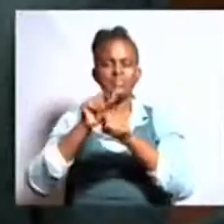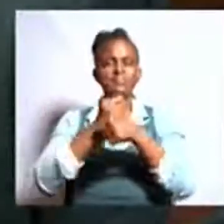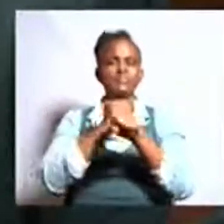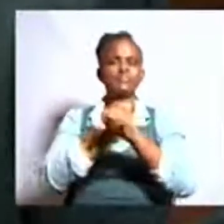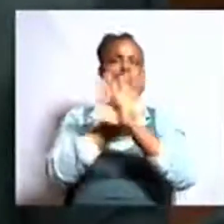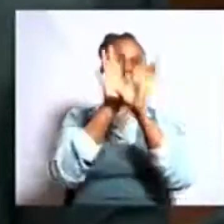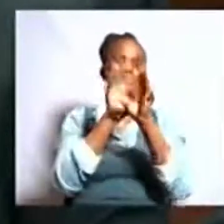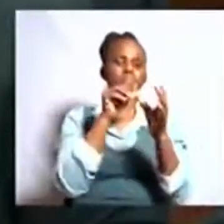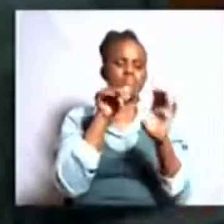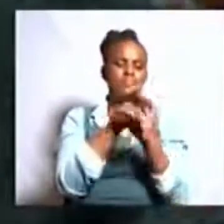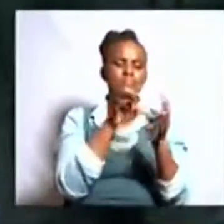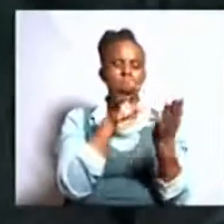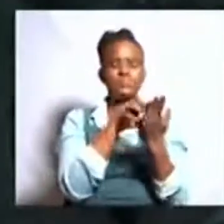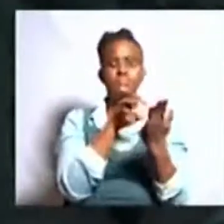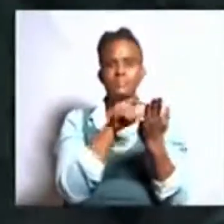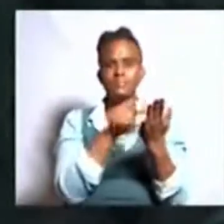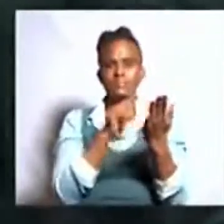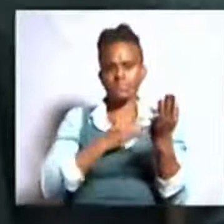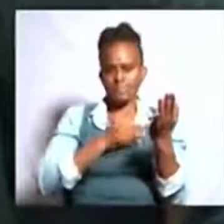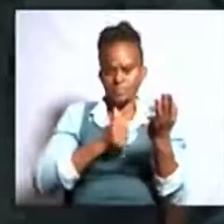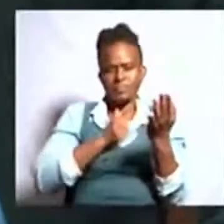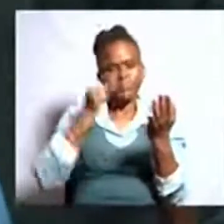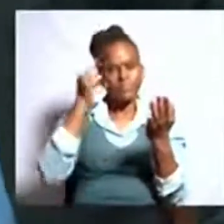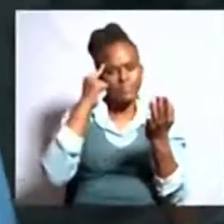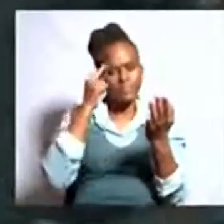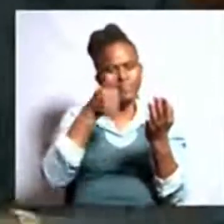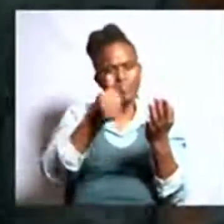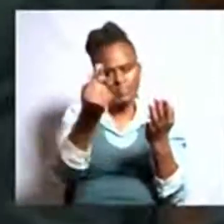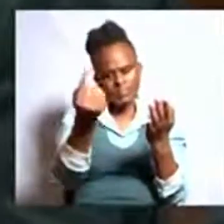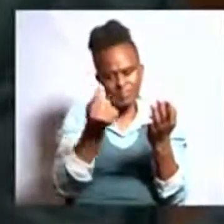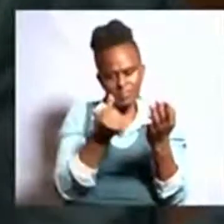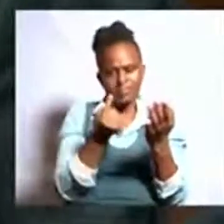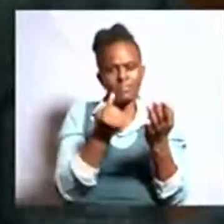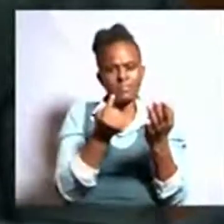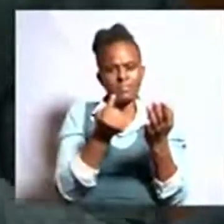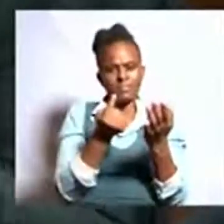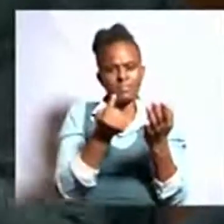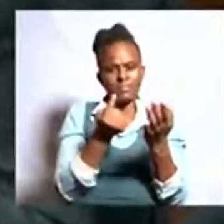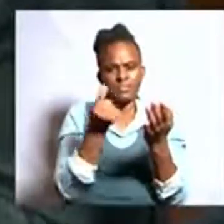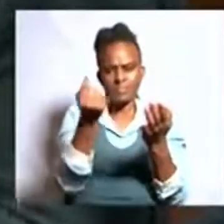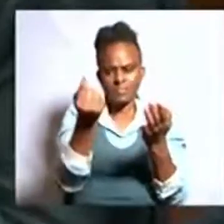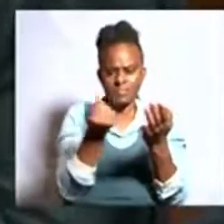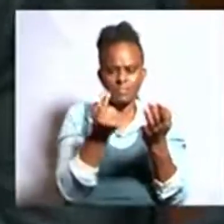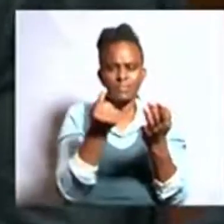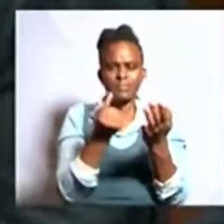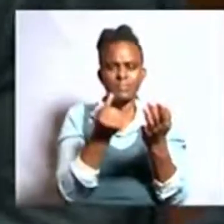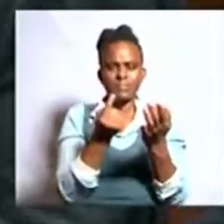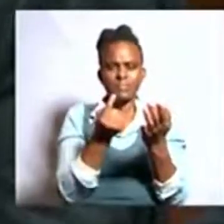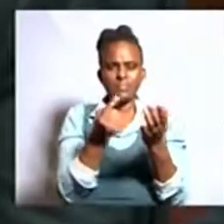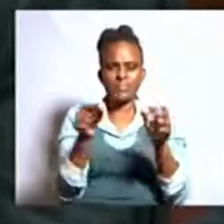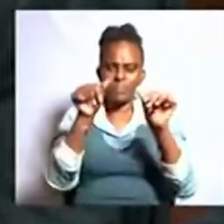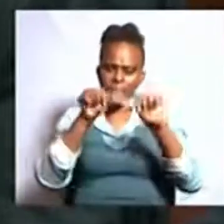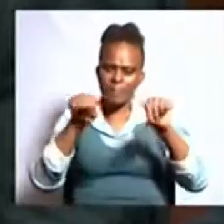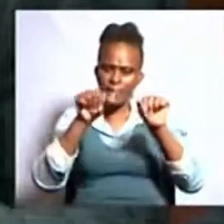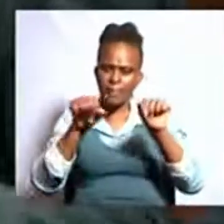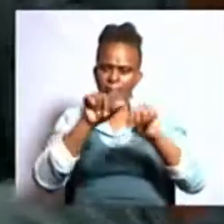In this case, I think even as you come, these acquittals of audit